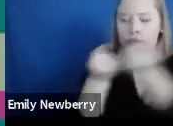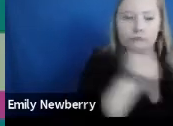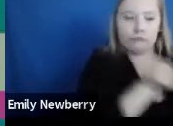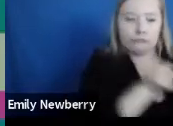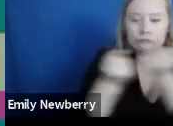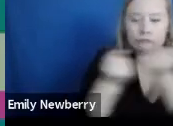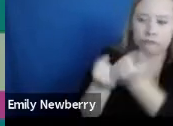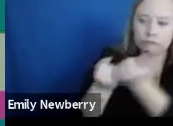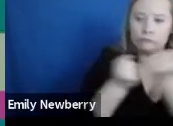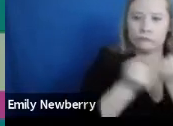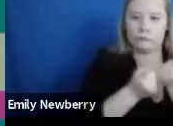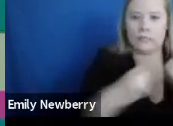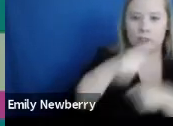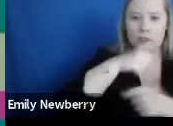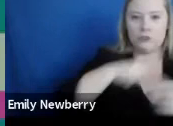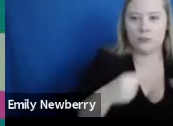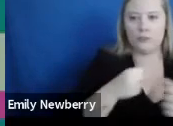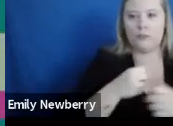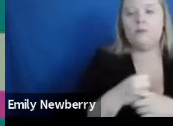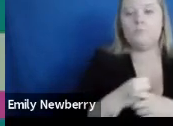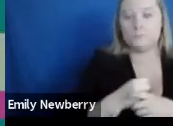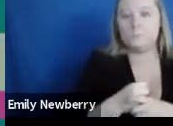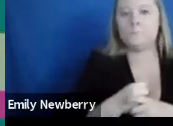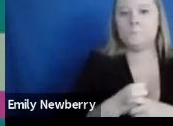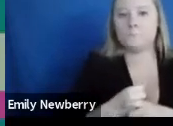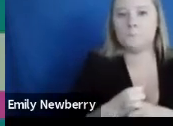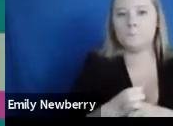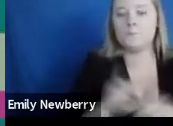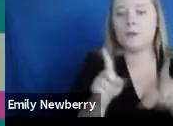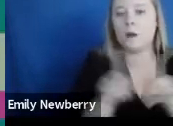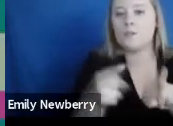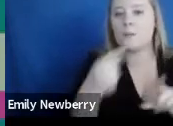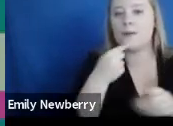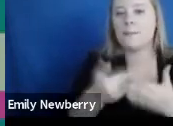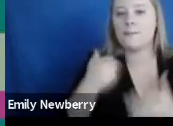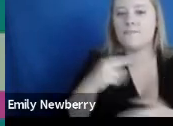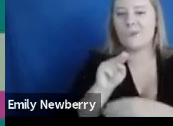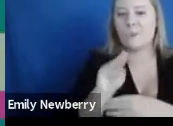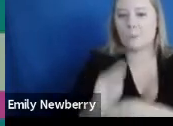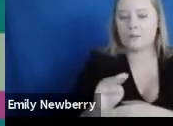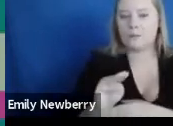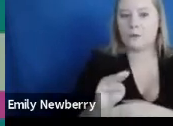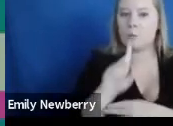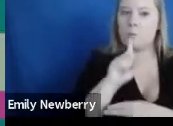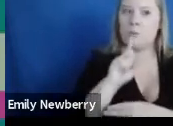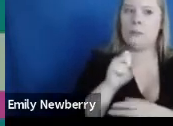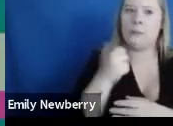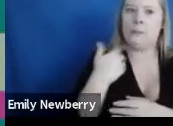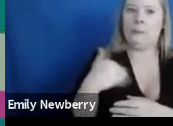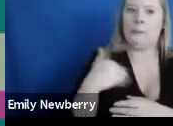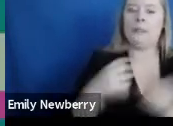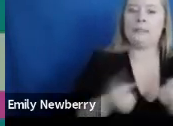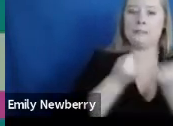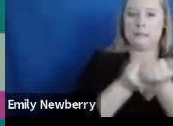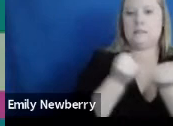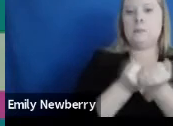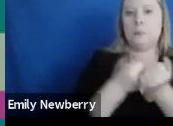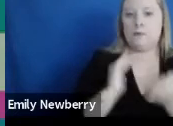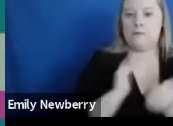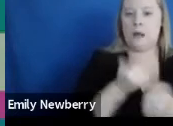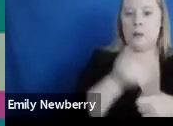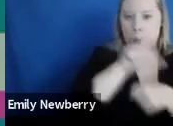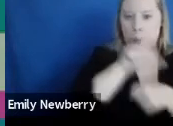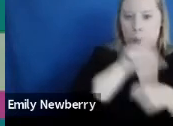that we're both doing there. Again, I also mentioned the state of New Mexico has been very supportive of our work here and allowing us to